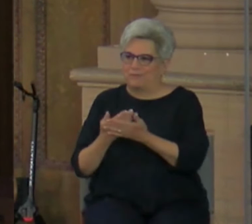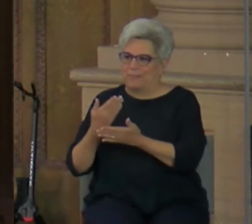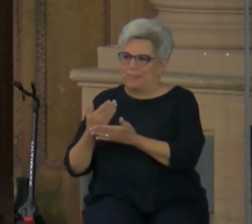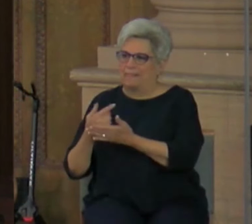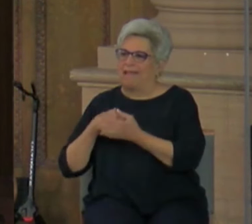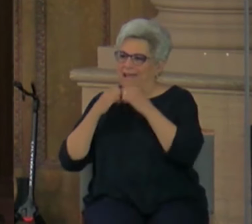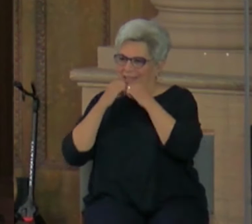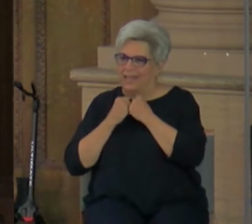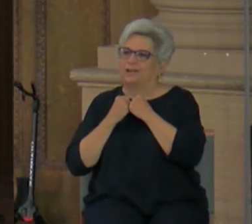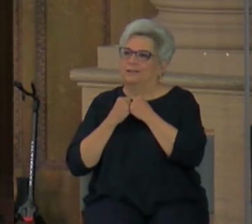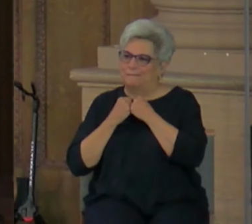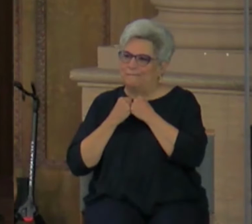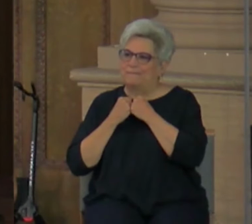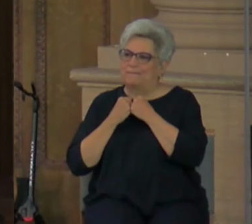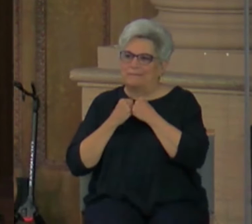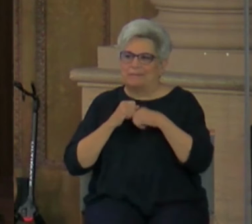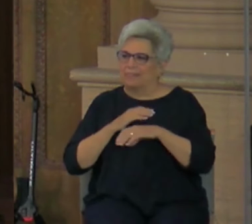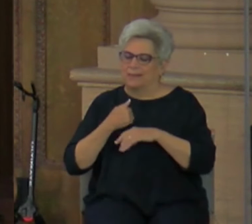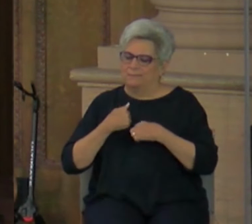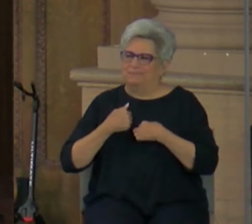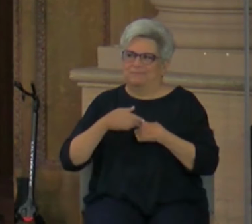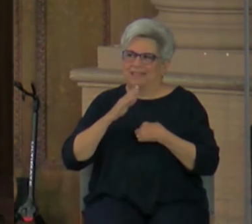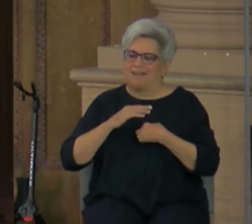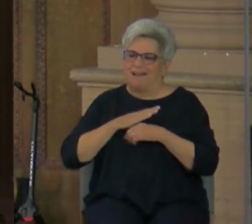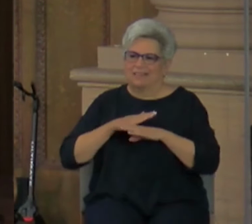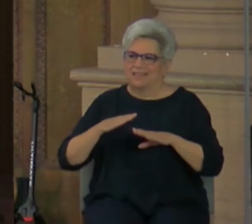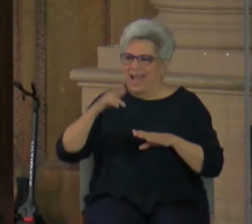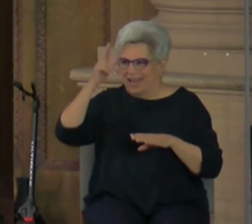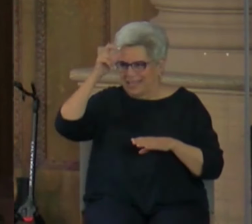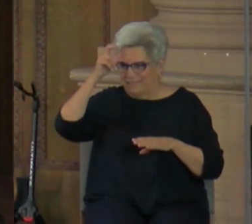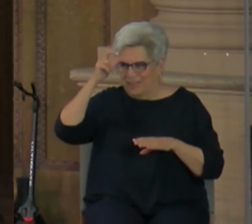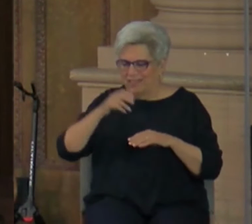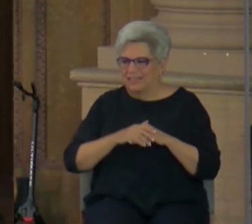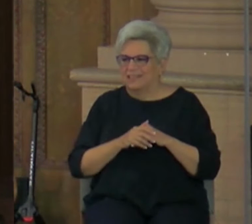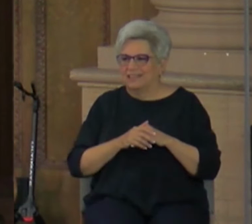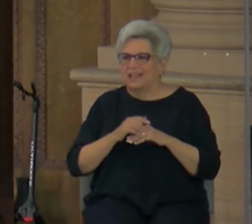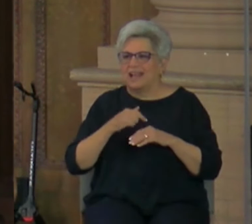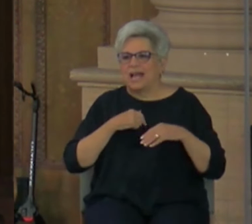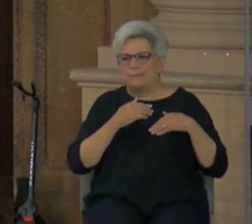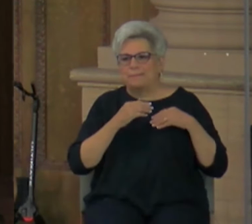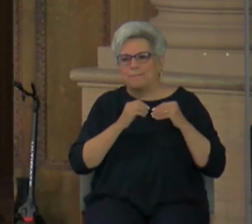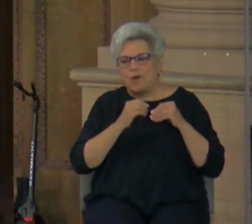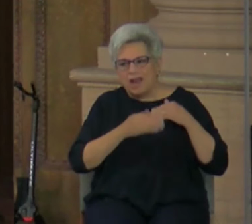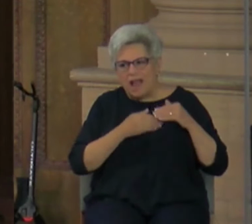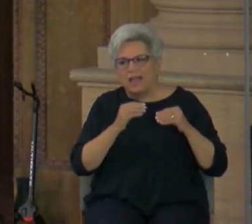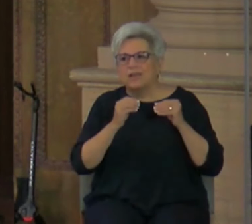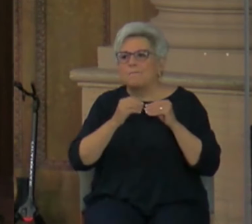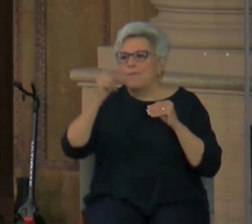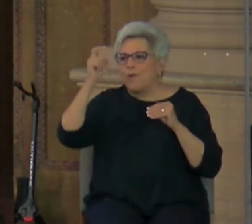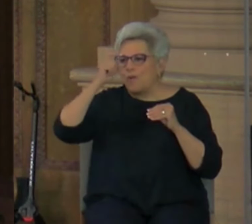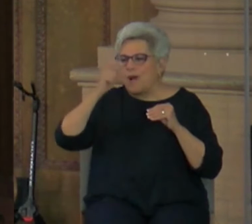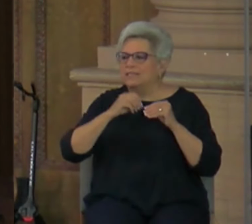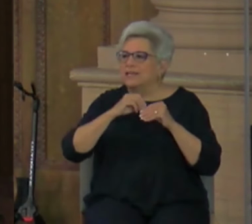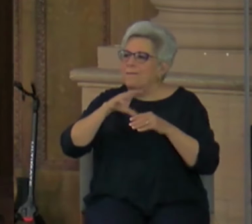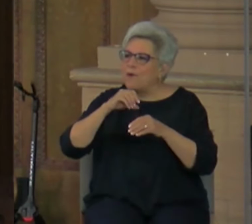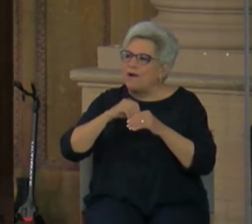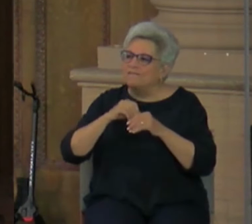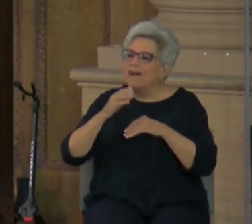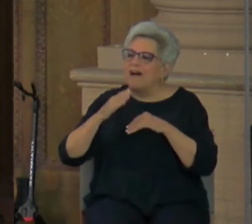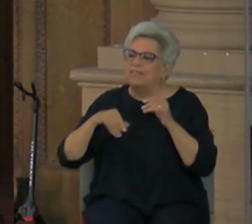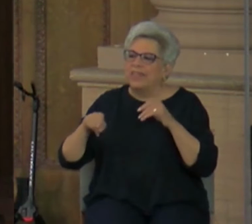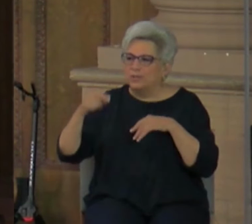the evil, random agent of chaos that Job accused him of being, but is kinder, wiser, and more involved than Job ever thought.